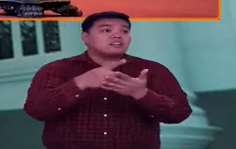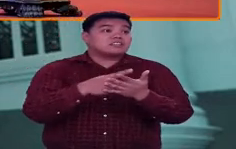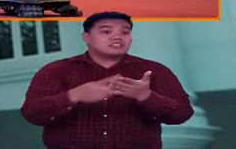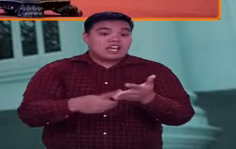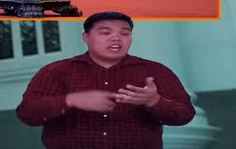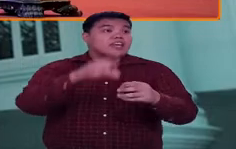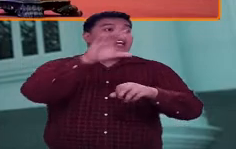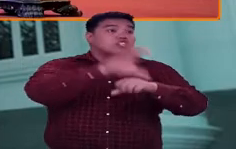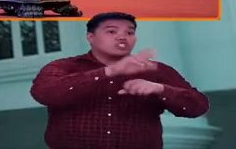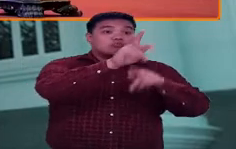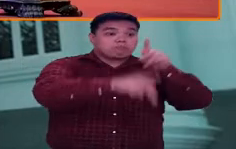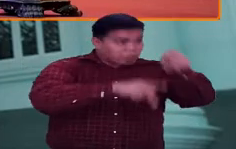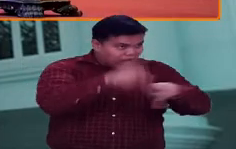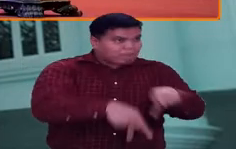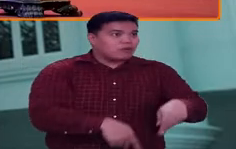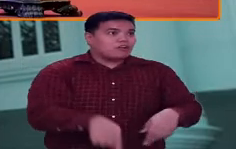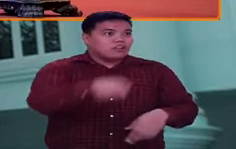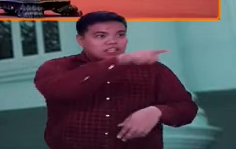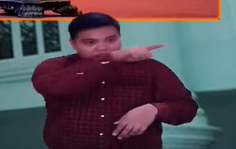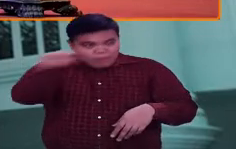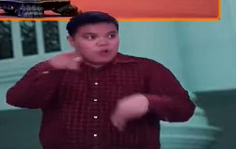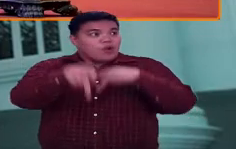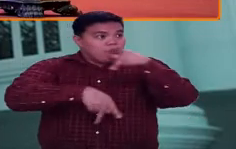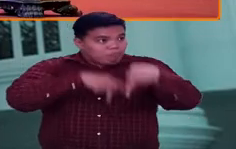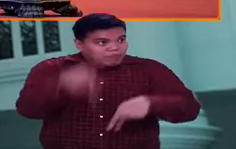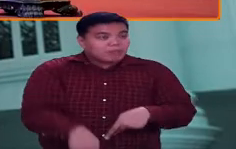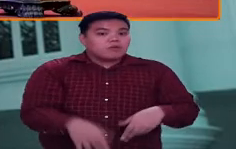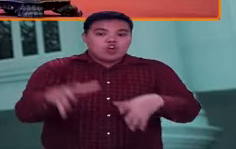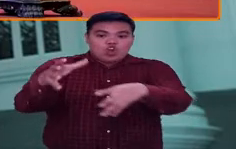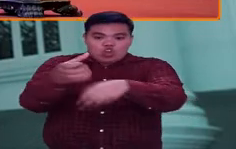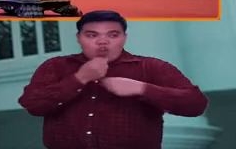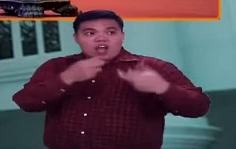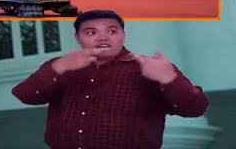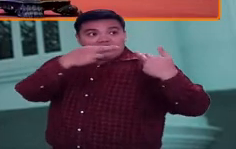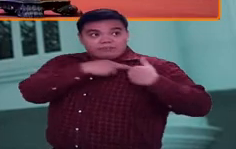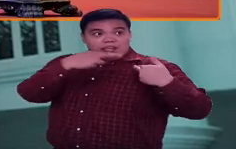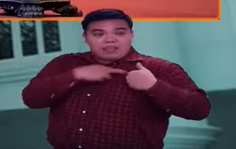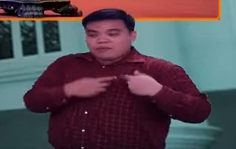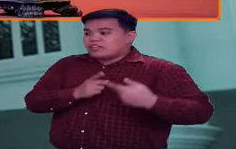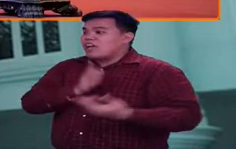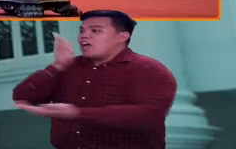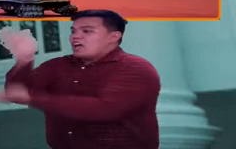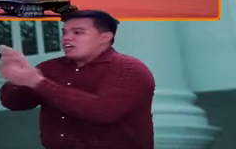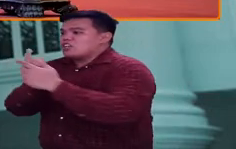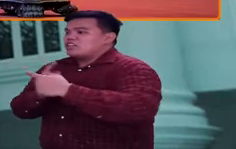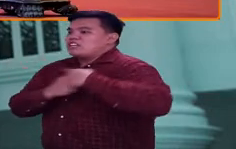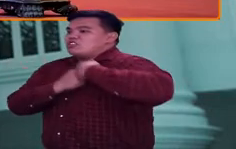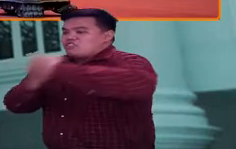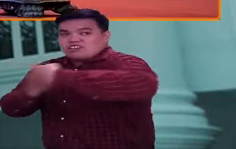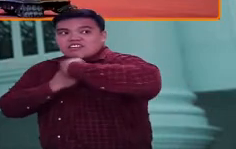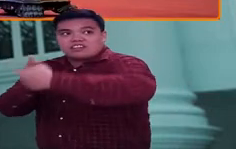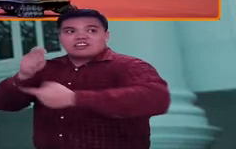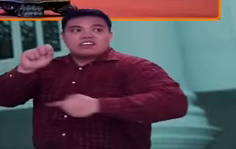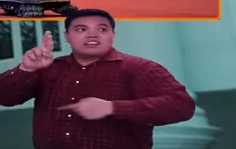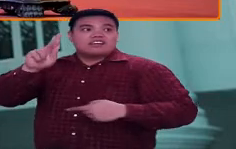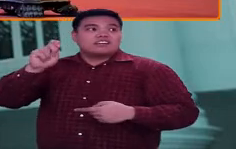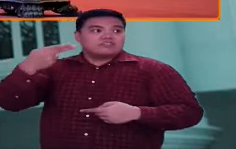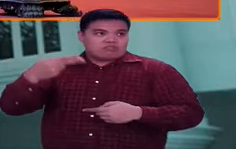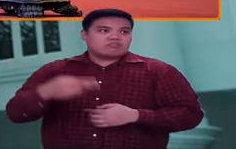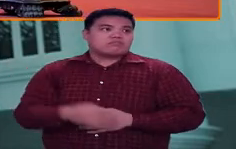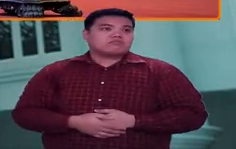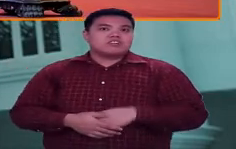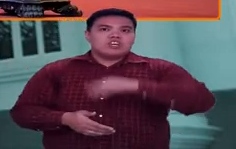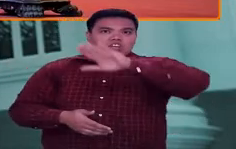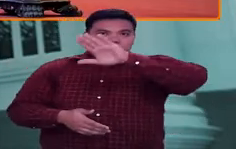church, your church, to take the truth to the world. Your church